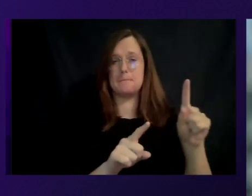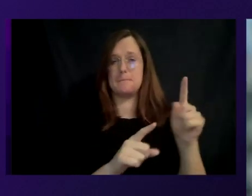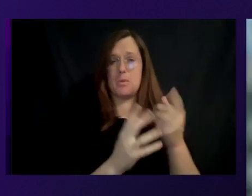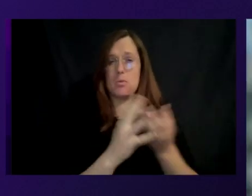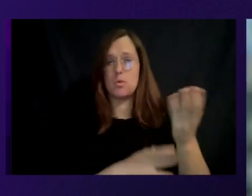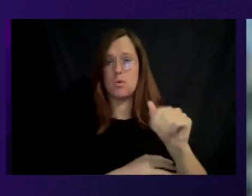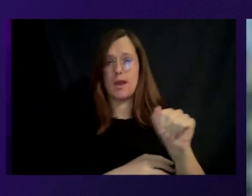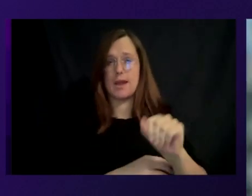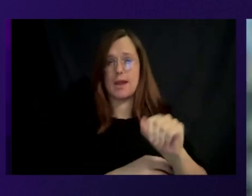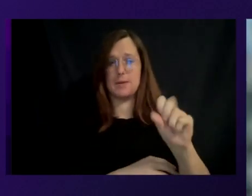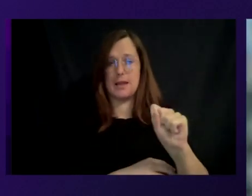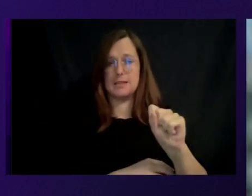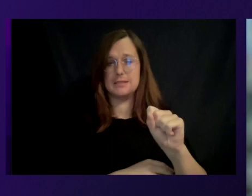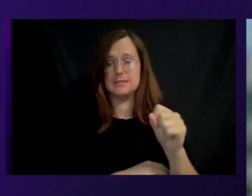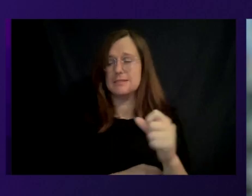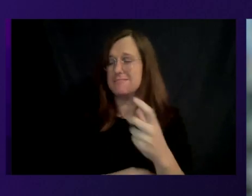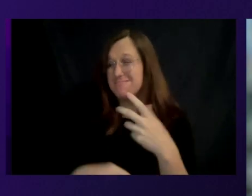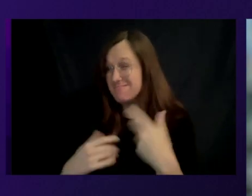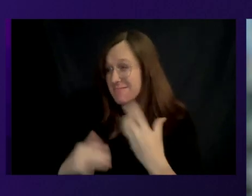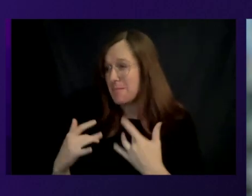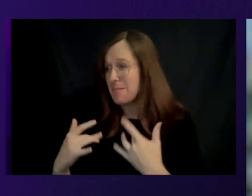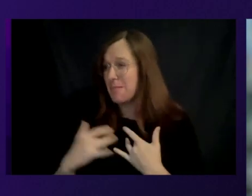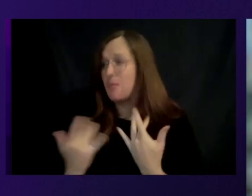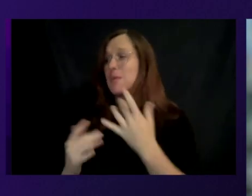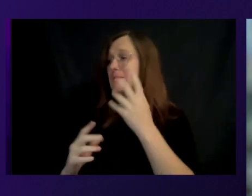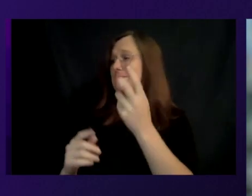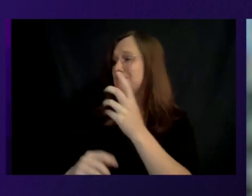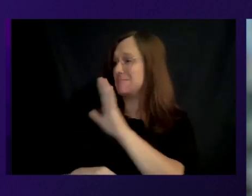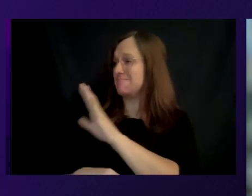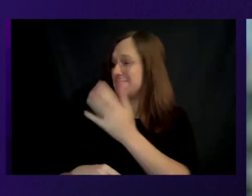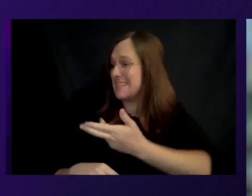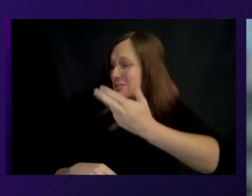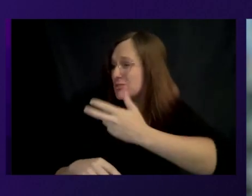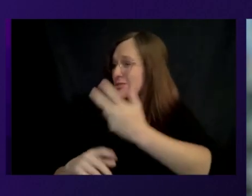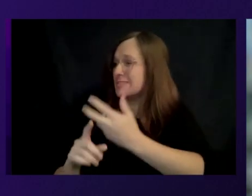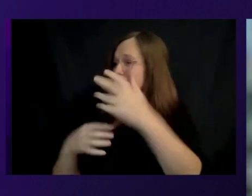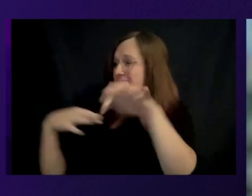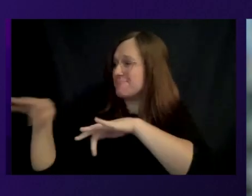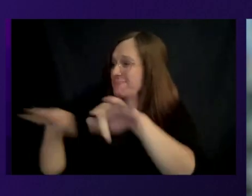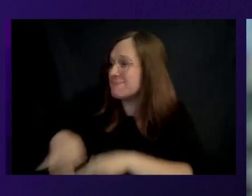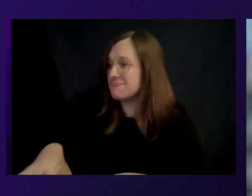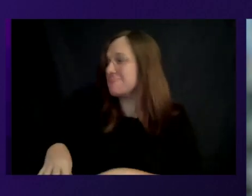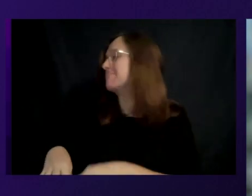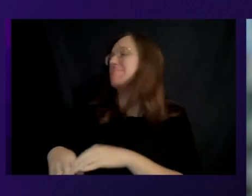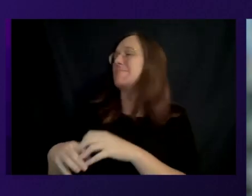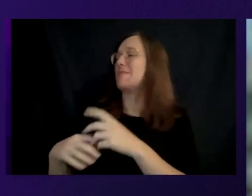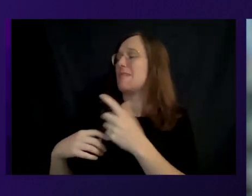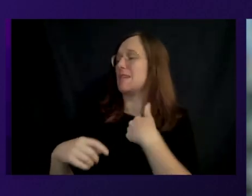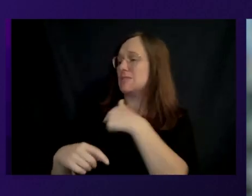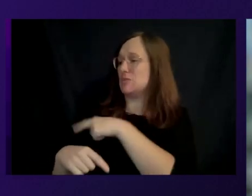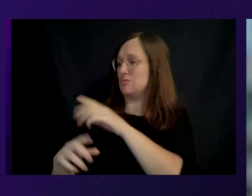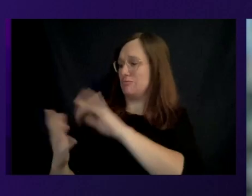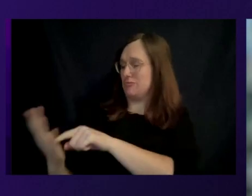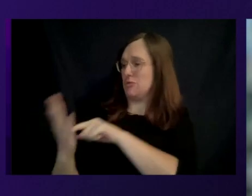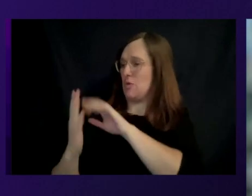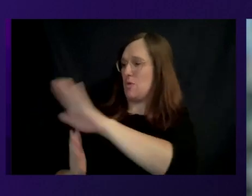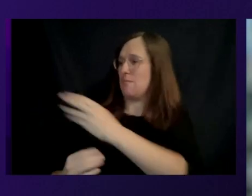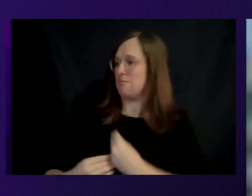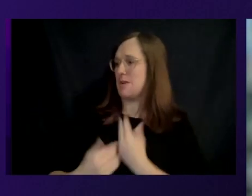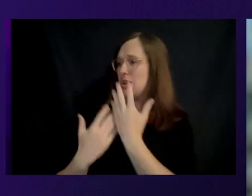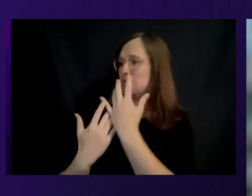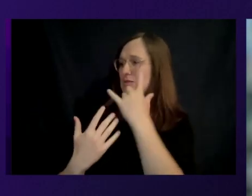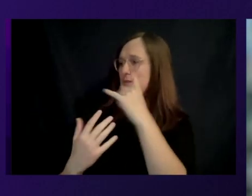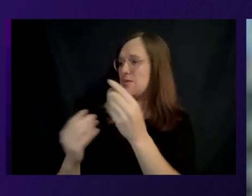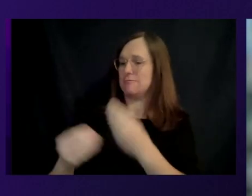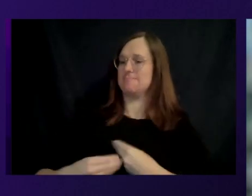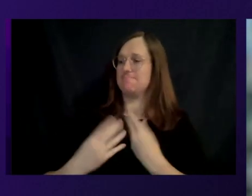about the history of our silicon innovation and how this was driven by our passion for delivering on customer requirements. I mean, huge impact that the team